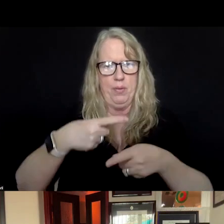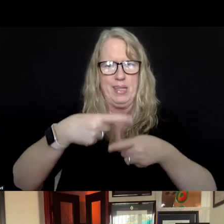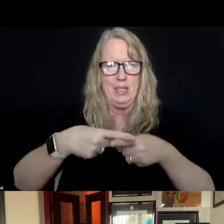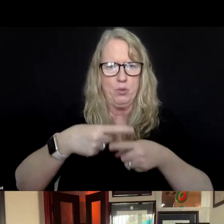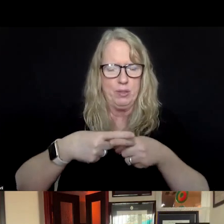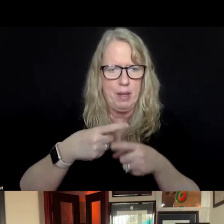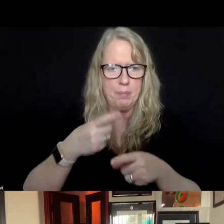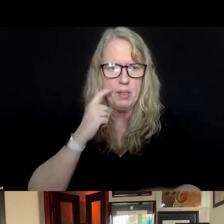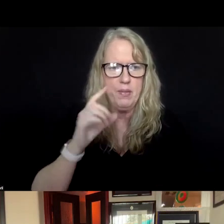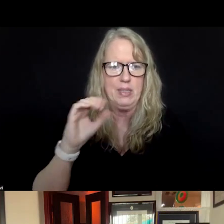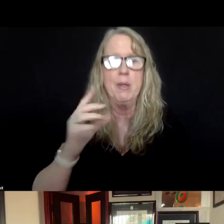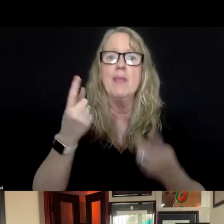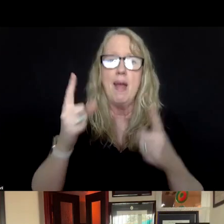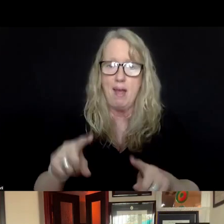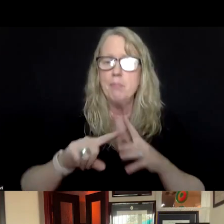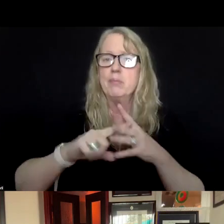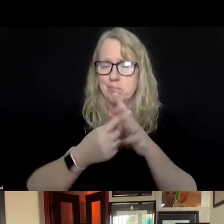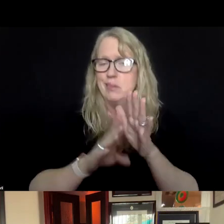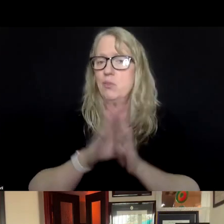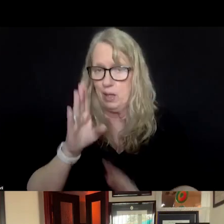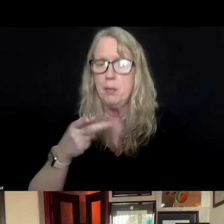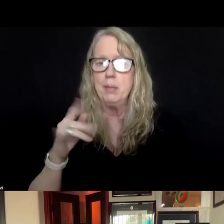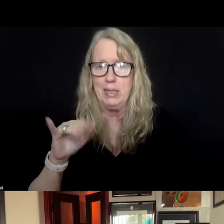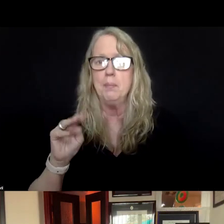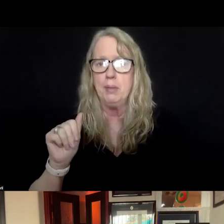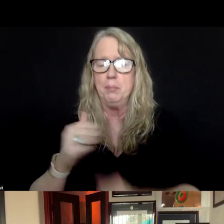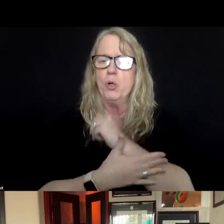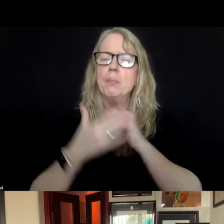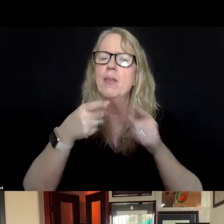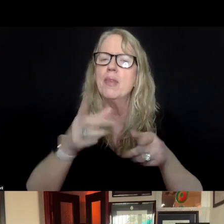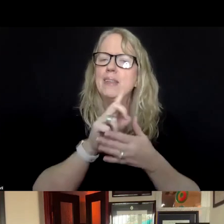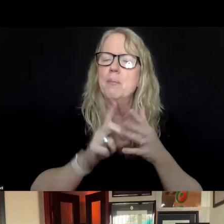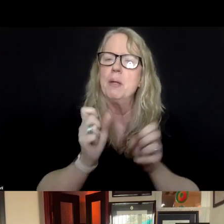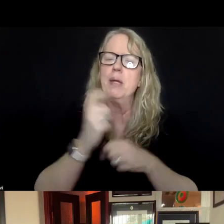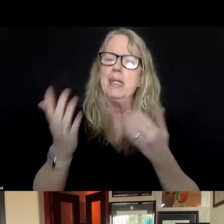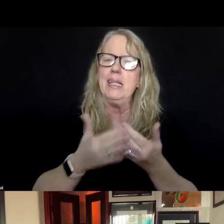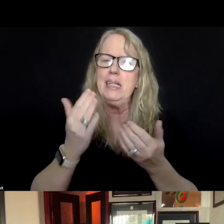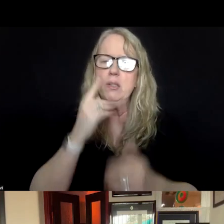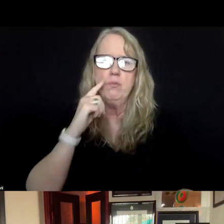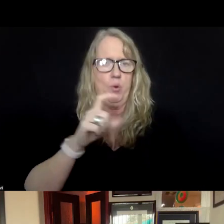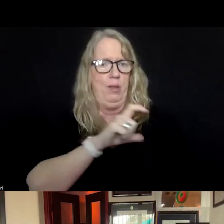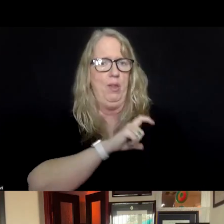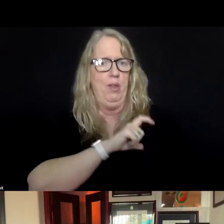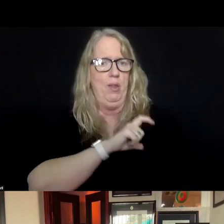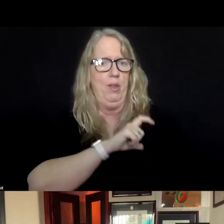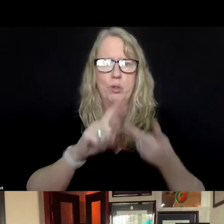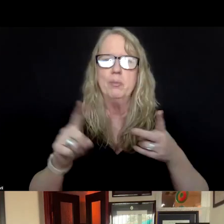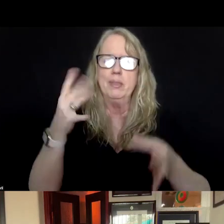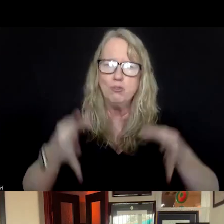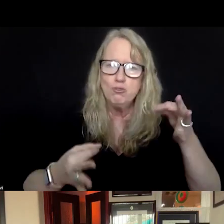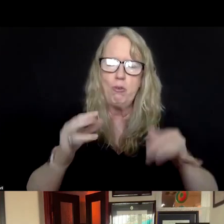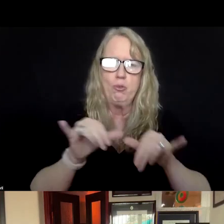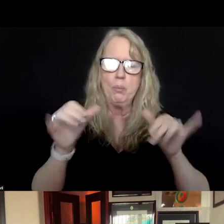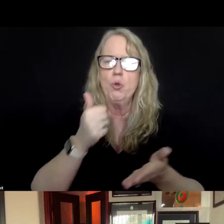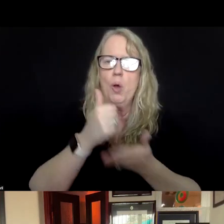part was actually born in Pima County, it's designed to make it easy for law enforcement and the justice system to divert